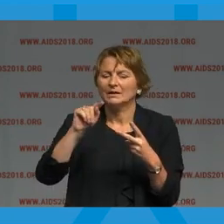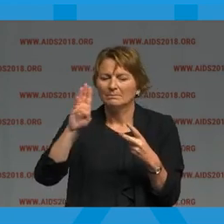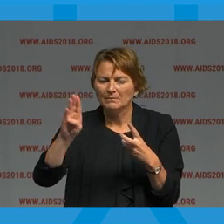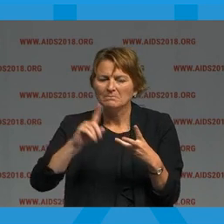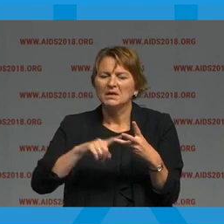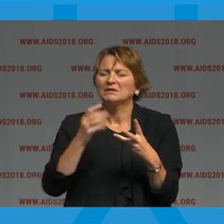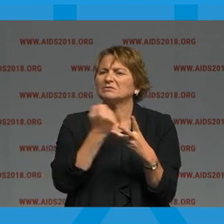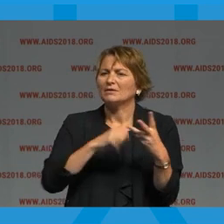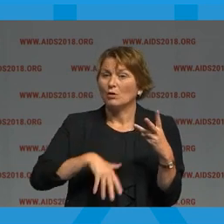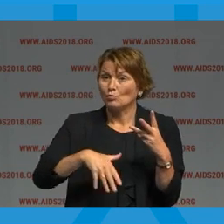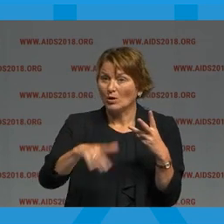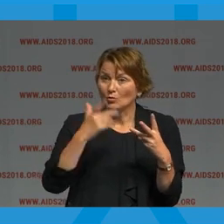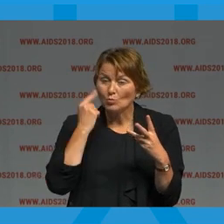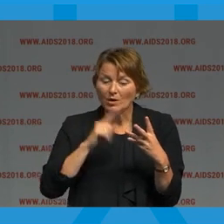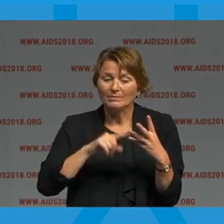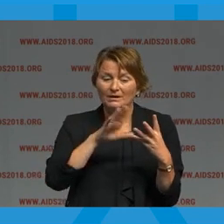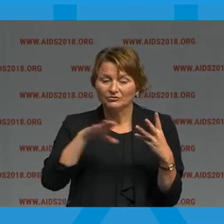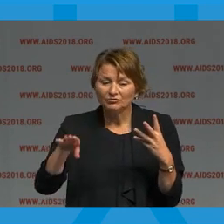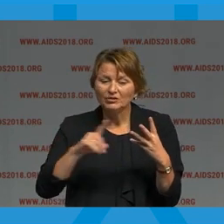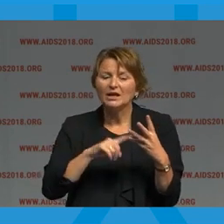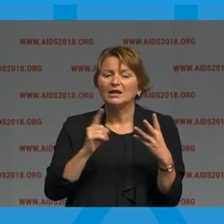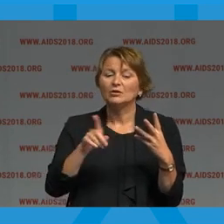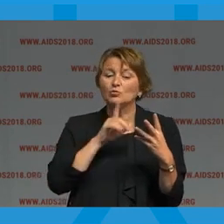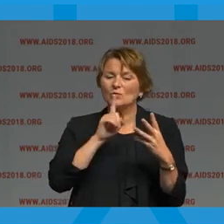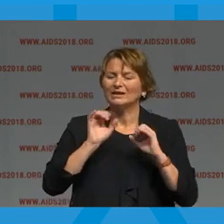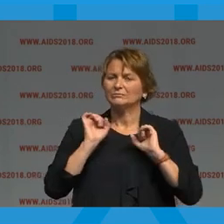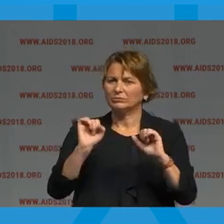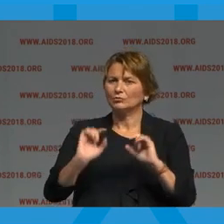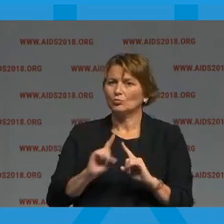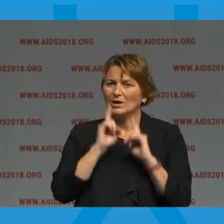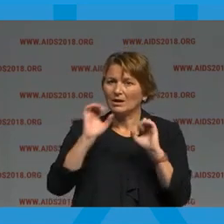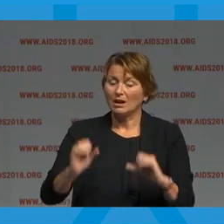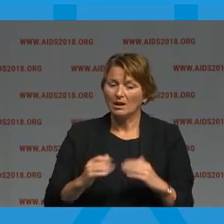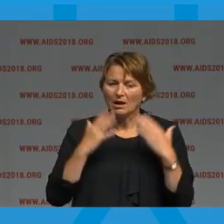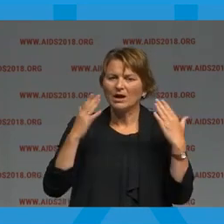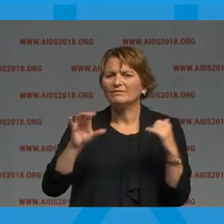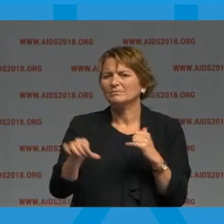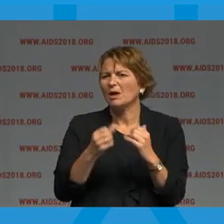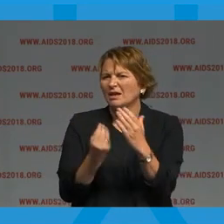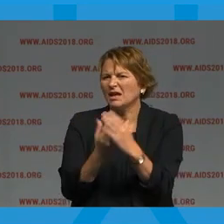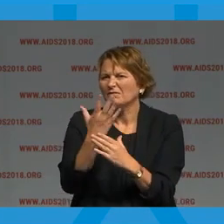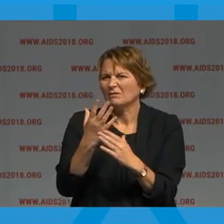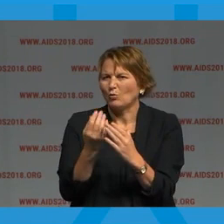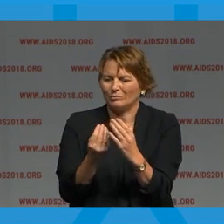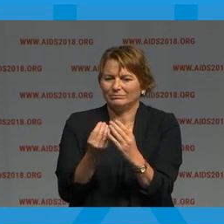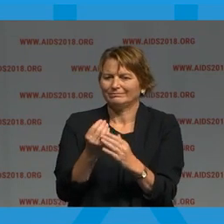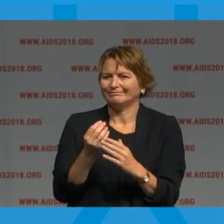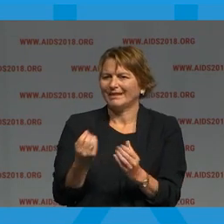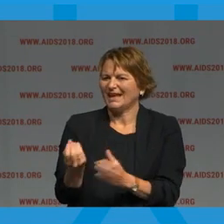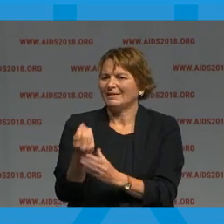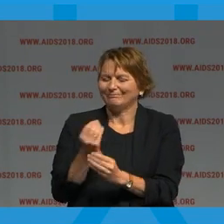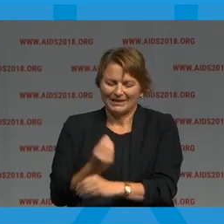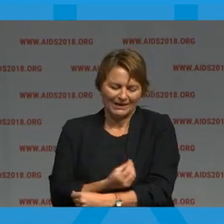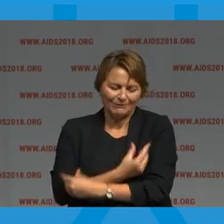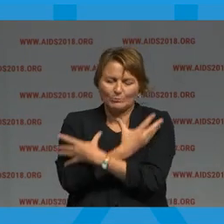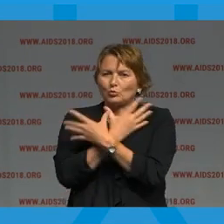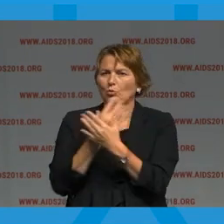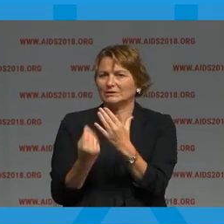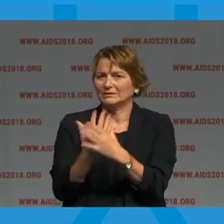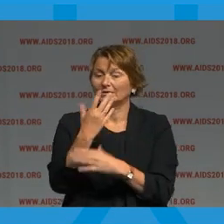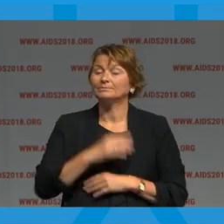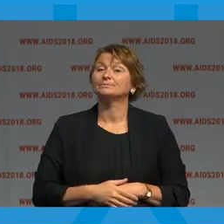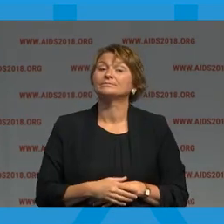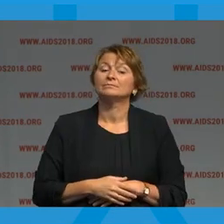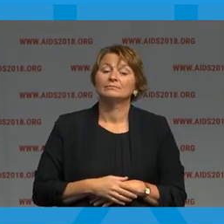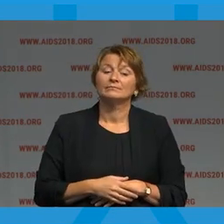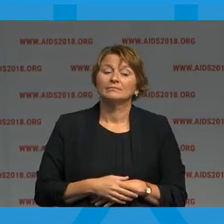children, resistance in real life, side effects, and immune reconstitution inflammatory syndrome. Really, I can say that at least 3 out